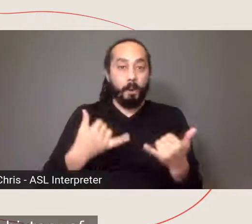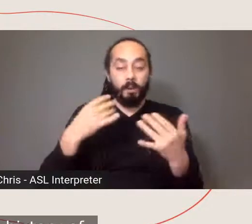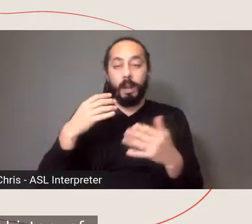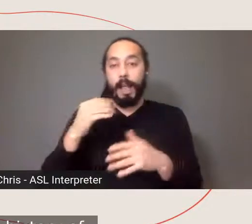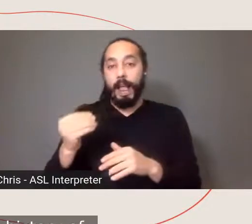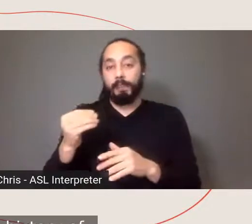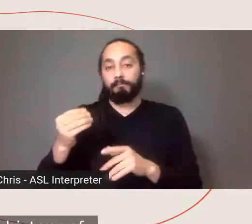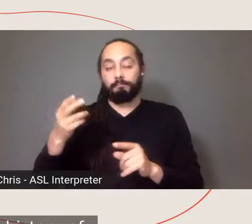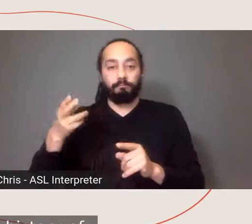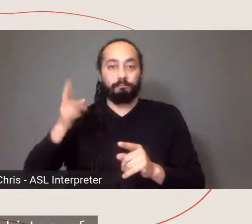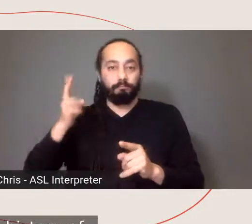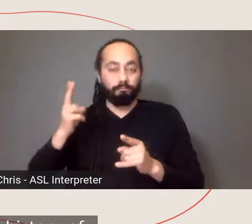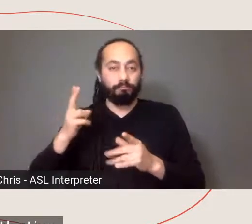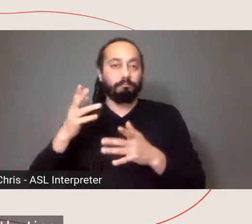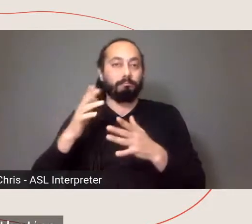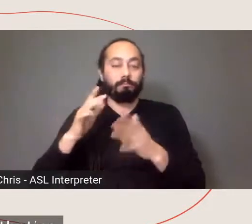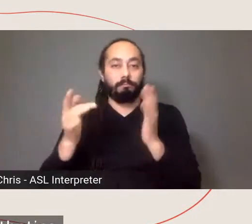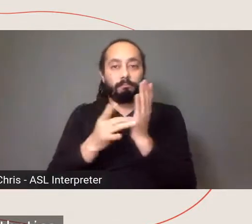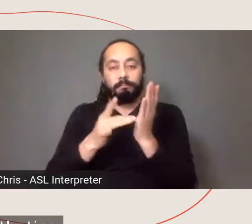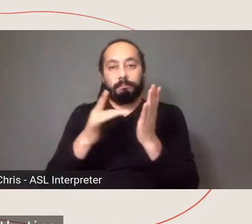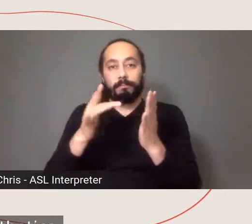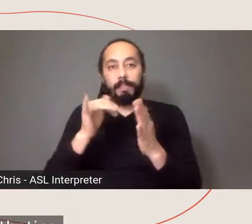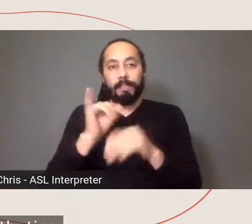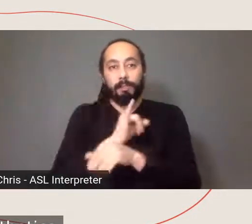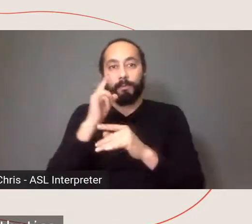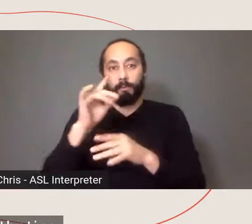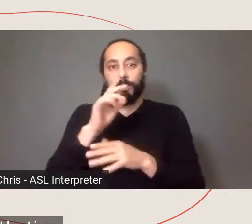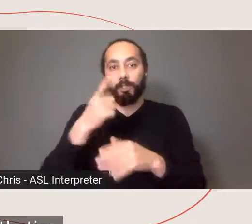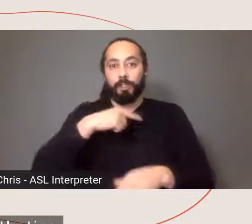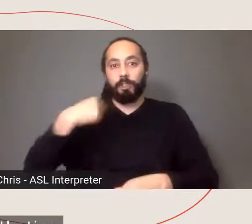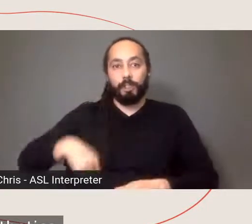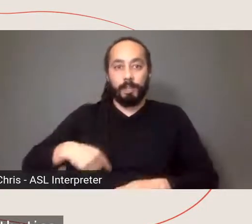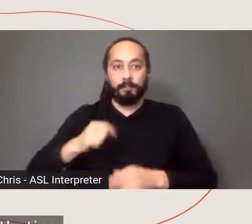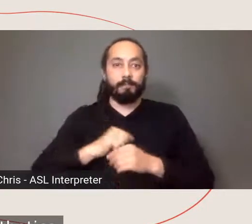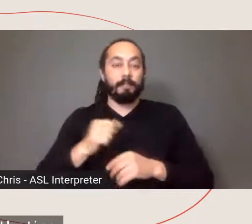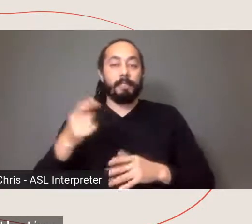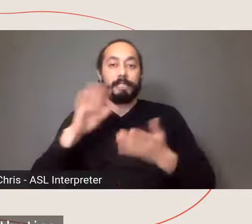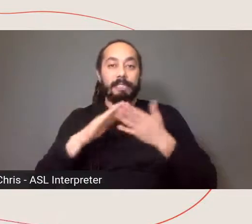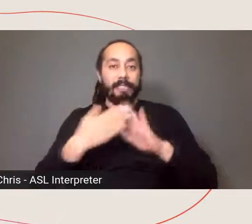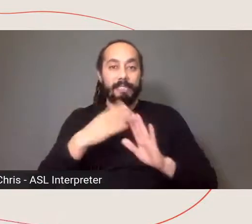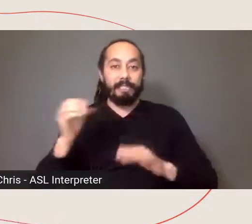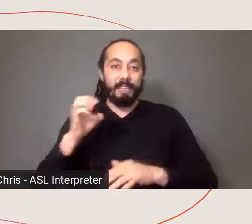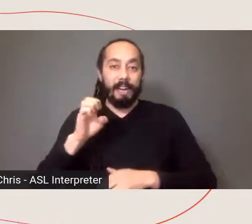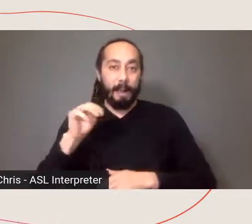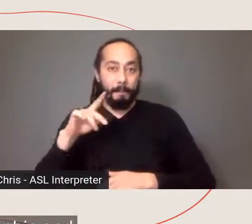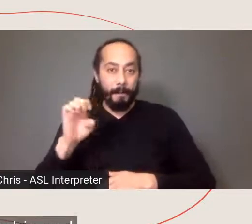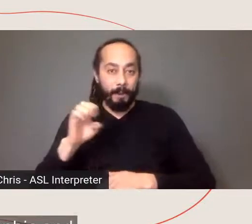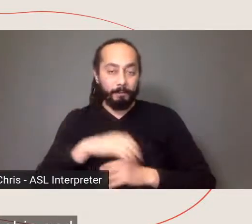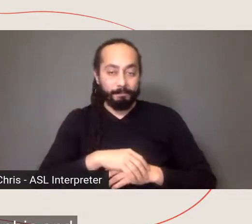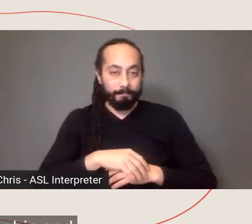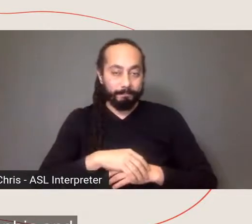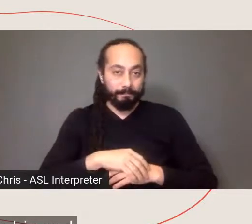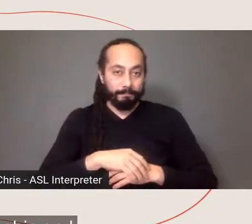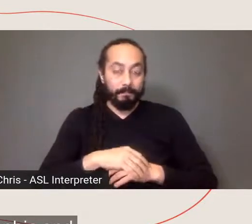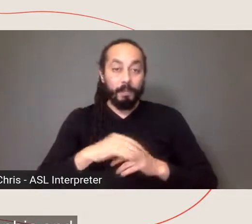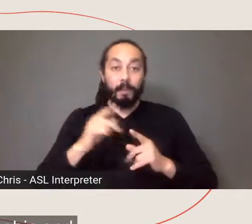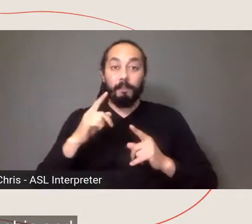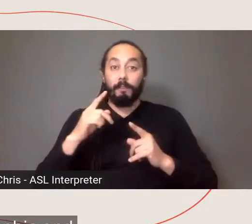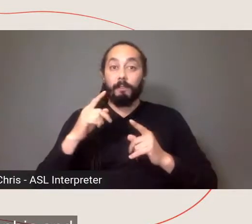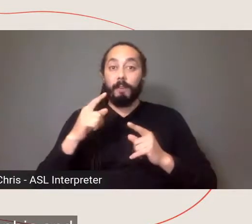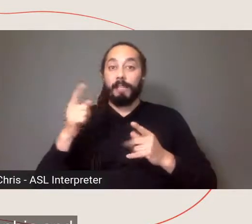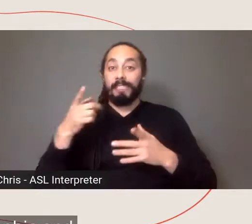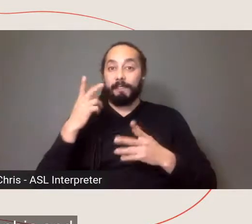China, science and technology, politics and aesthetics, cities and empire. As a visual artist, he uses photographic